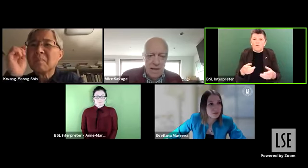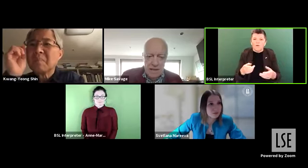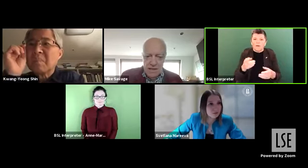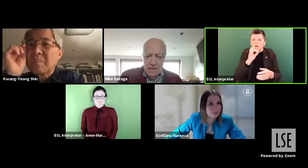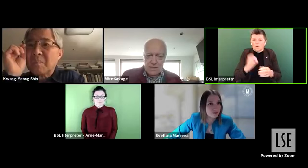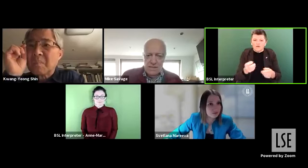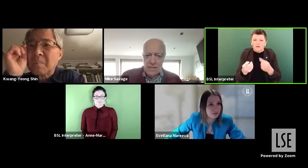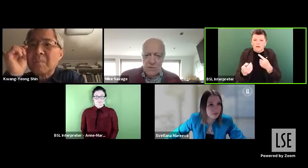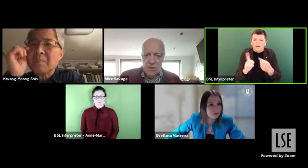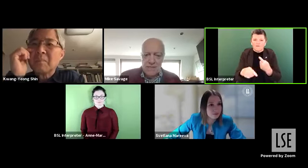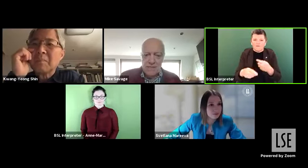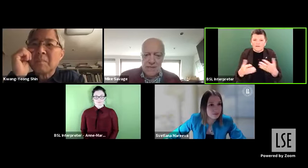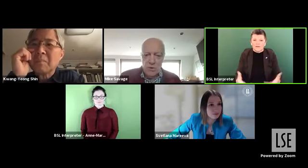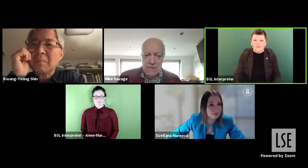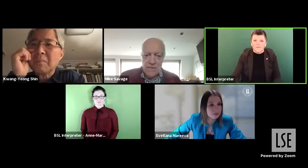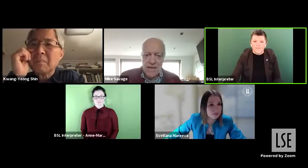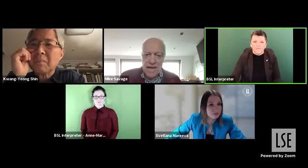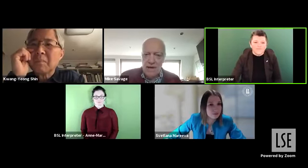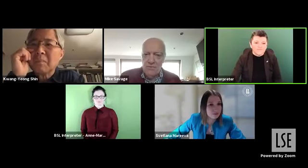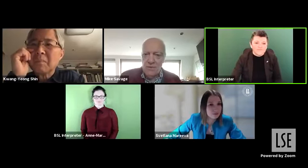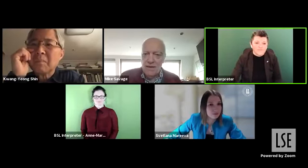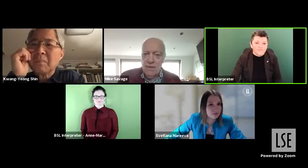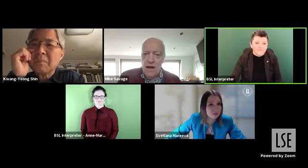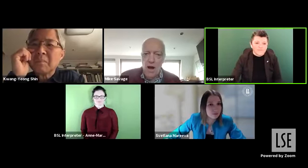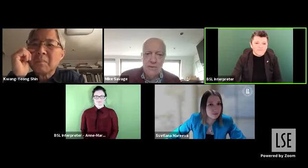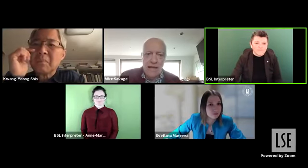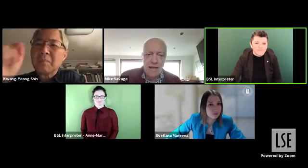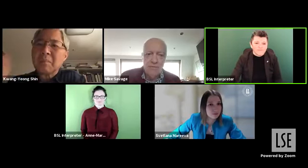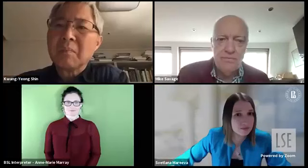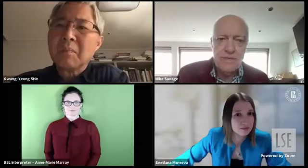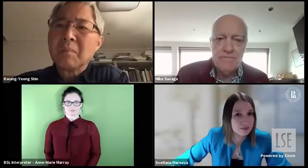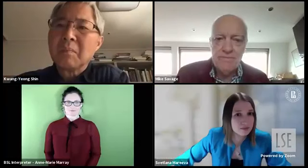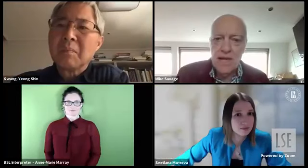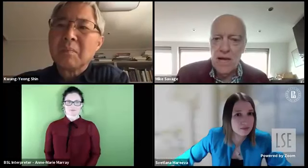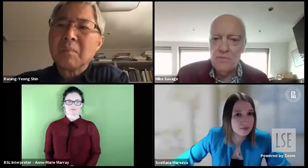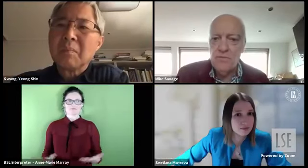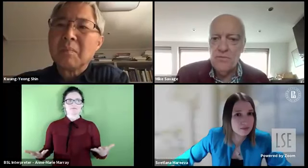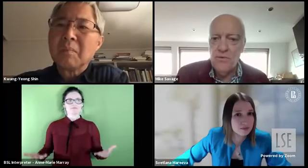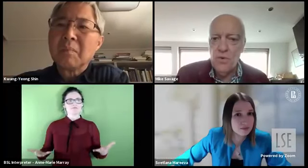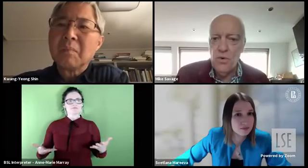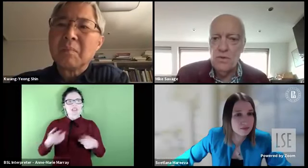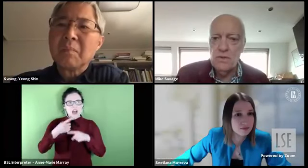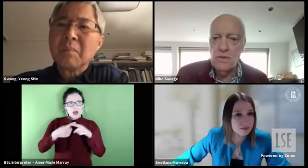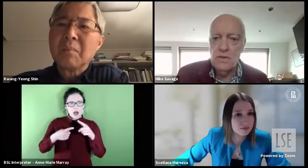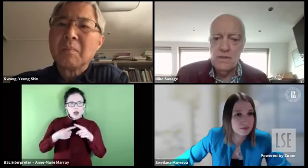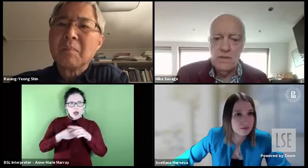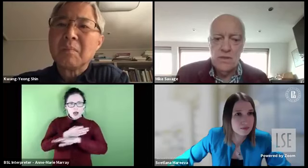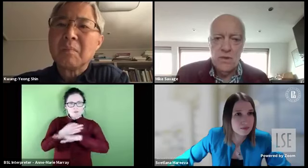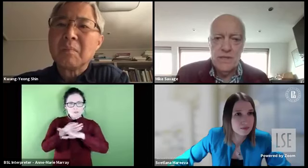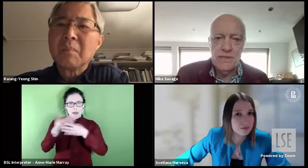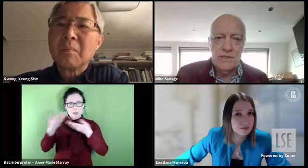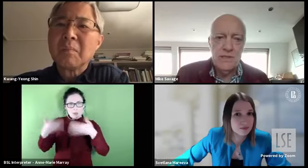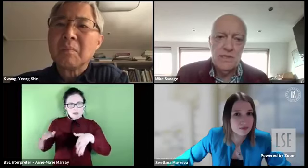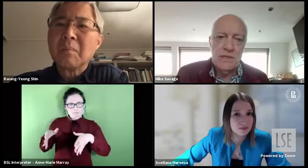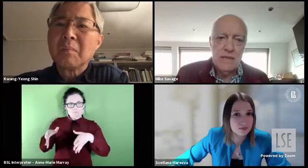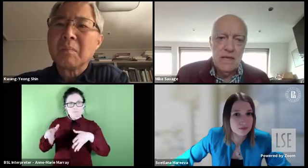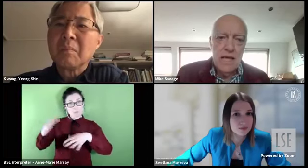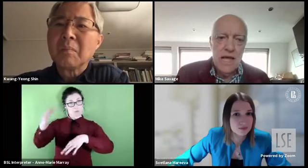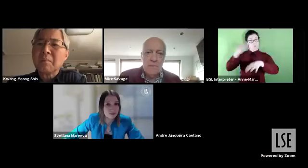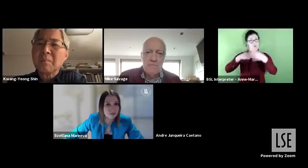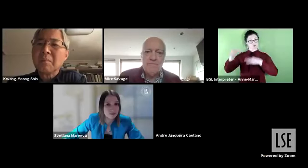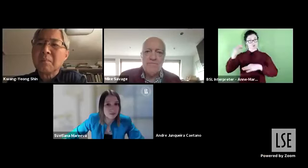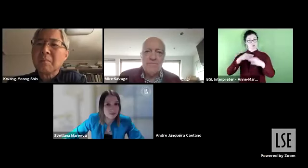and see what questions we have. We have about half an hour left for